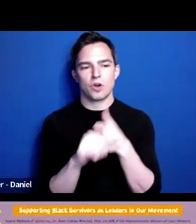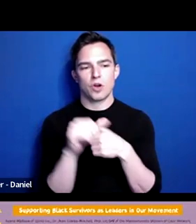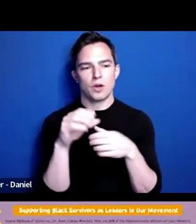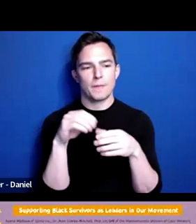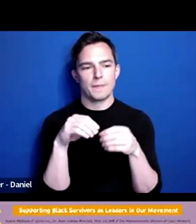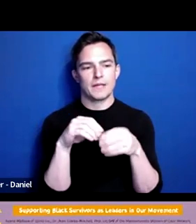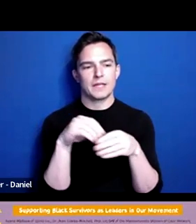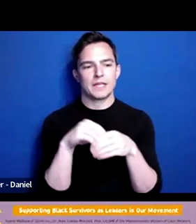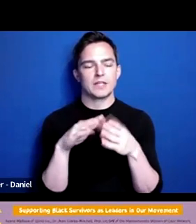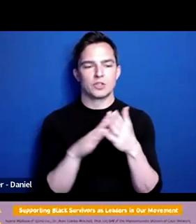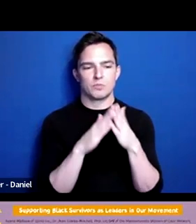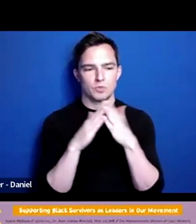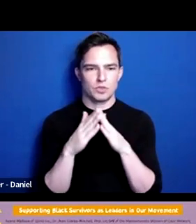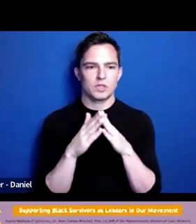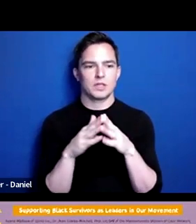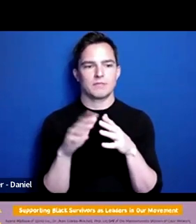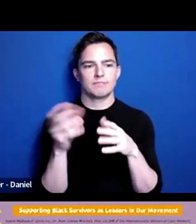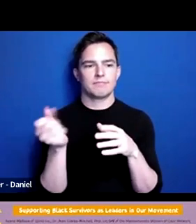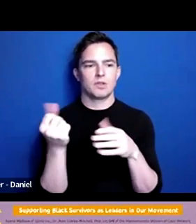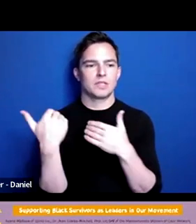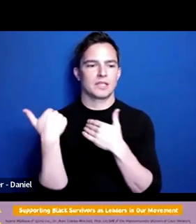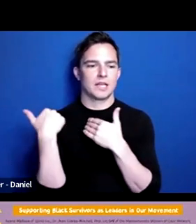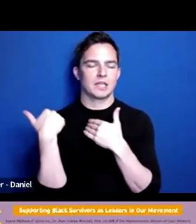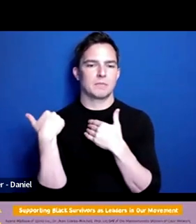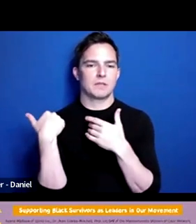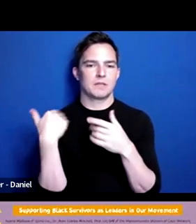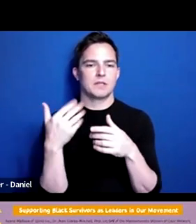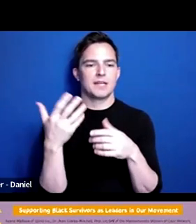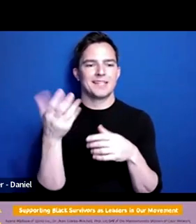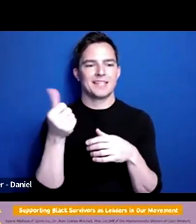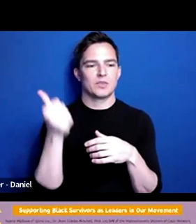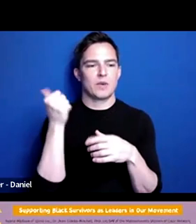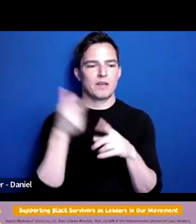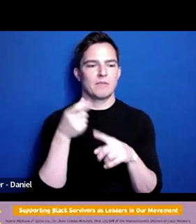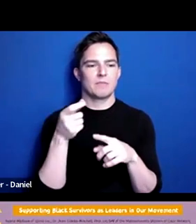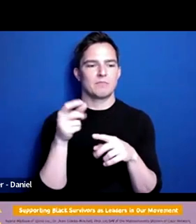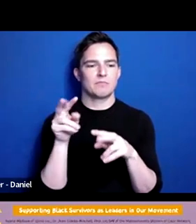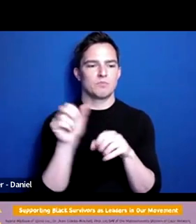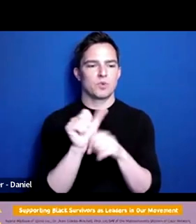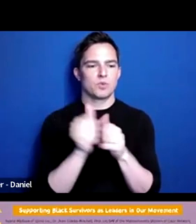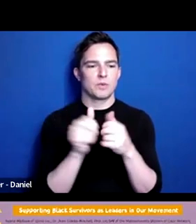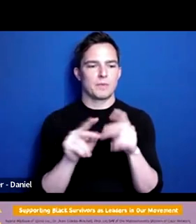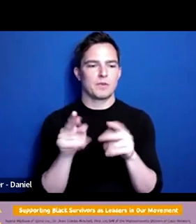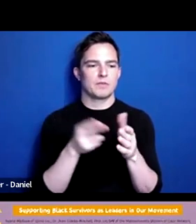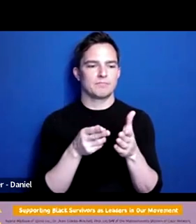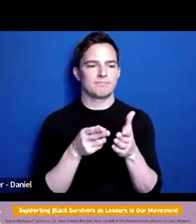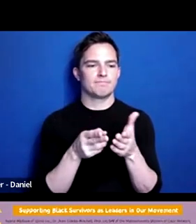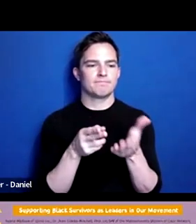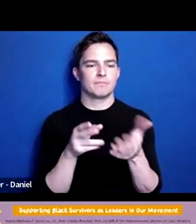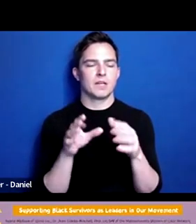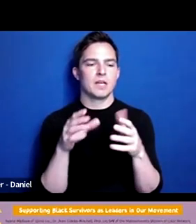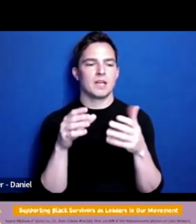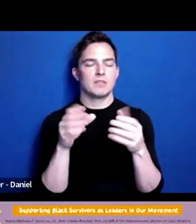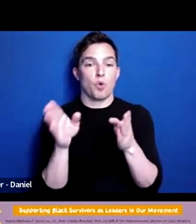to, be held accountable for harm. And it also takes you away from working with the the police department, which